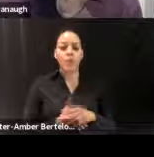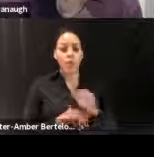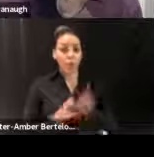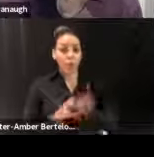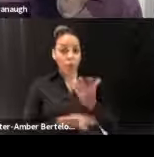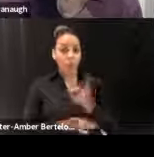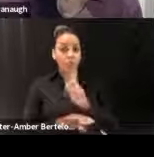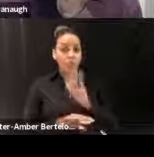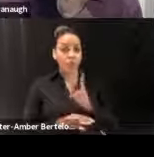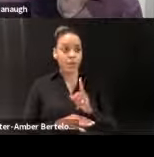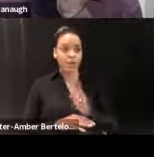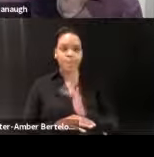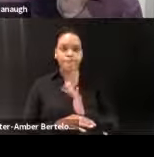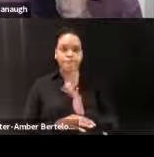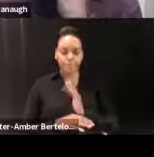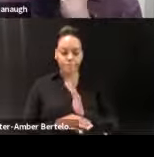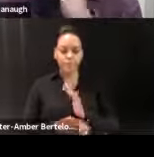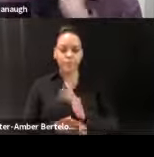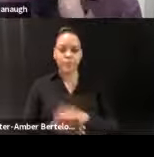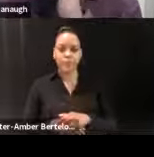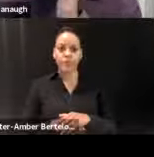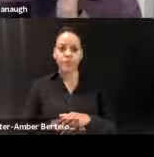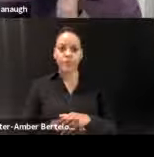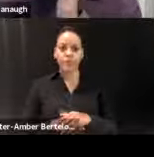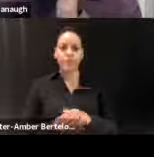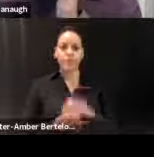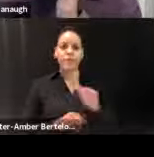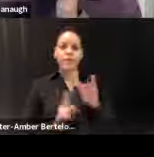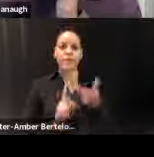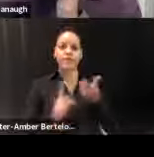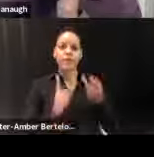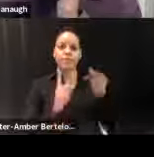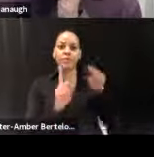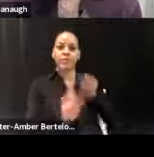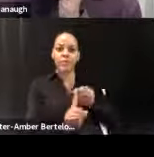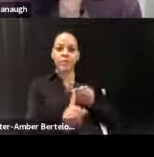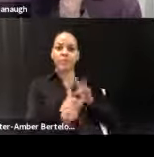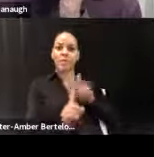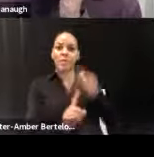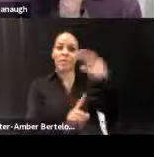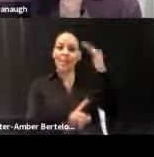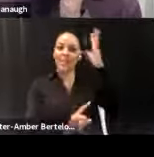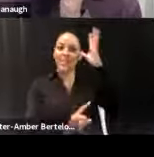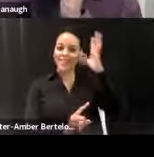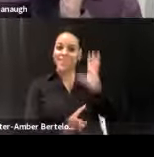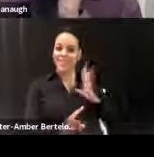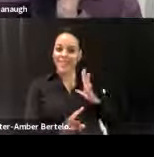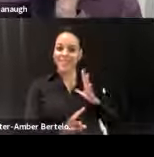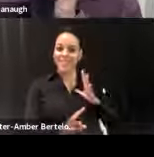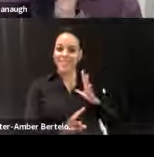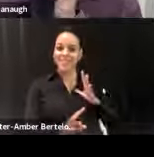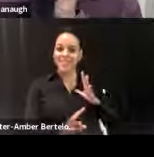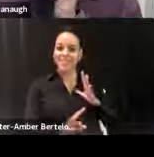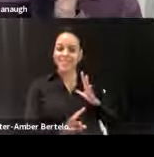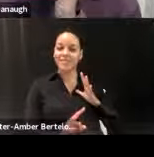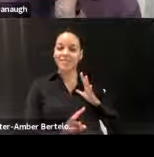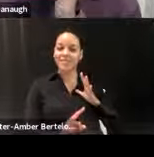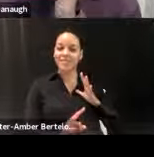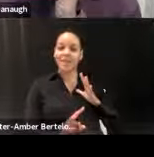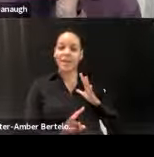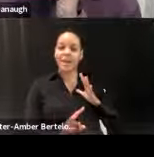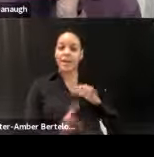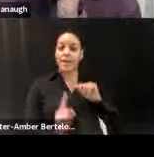But it's also from a perspective of a Black man. And, every, you know, and